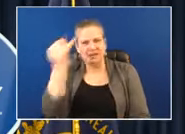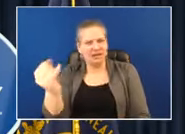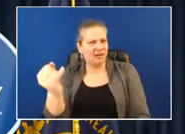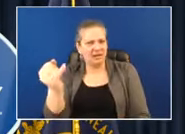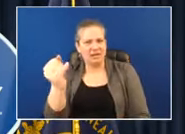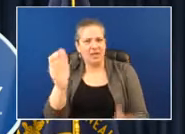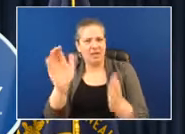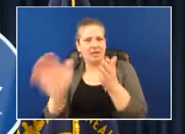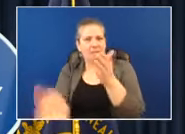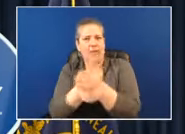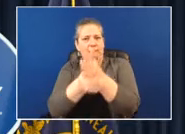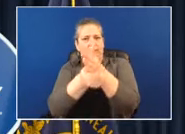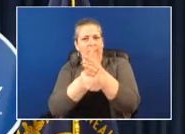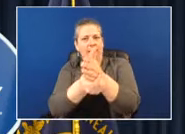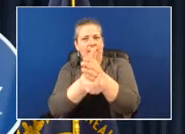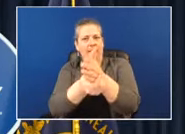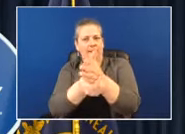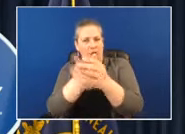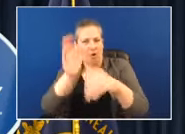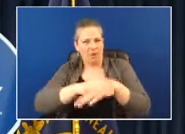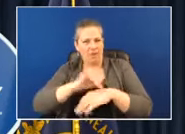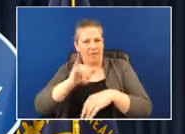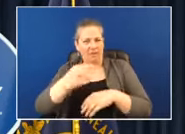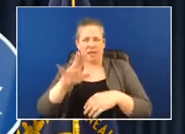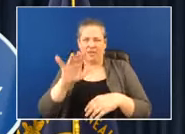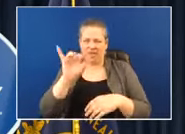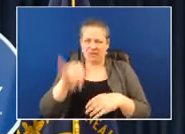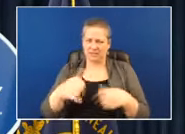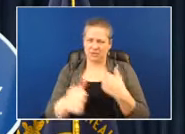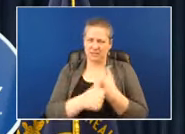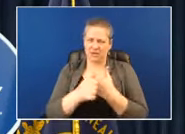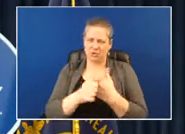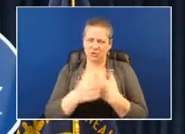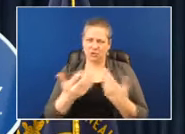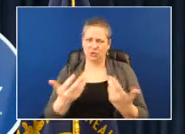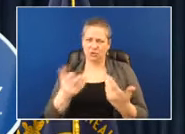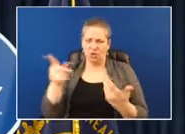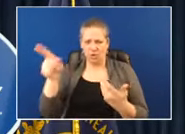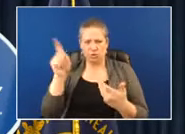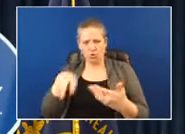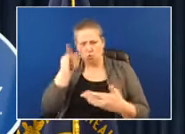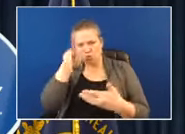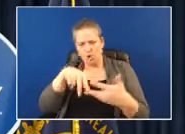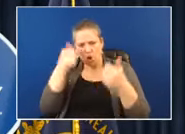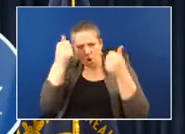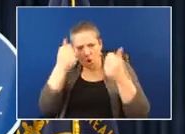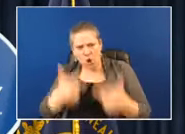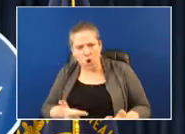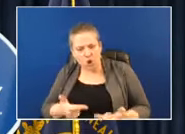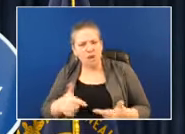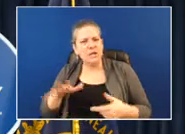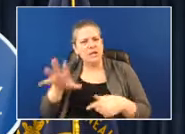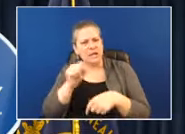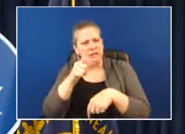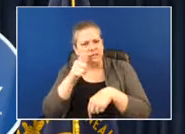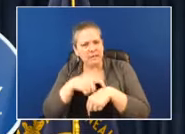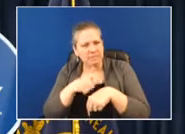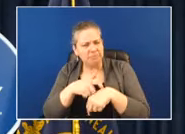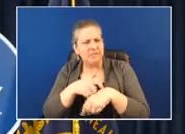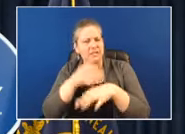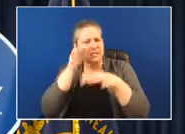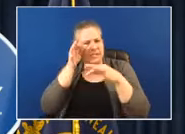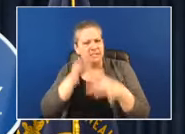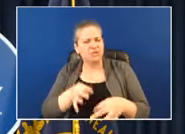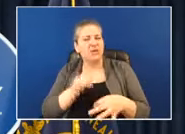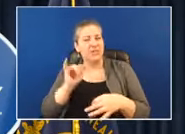And that's the danger, right? This is supposed to be a deliberative body that reads everything and that takes time in the decisions that they make. That's why there's